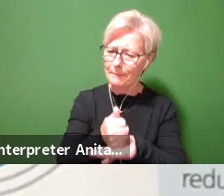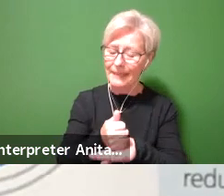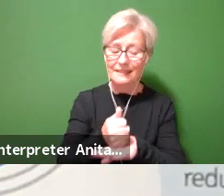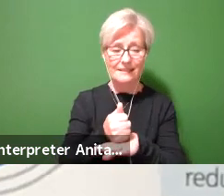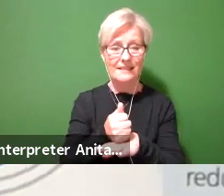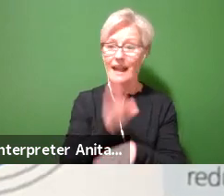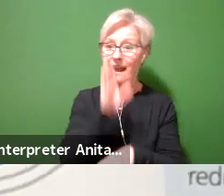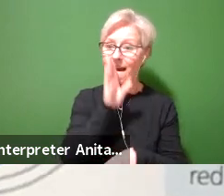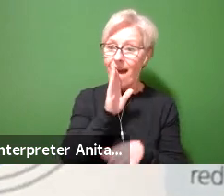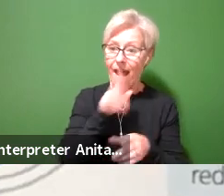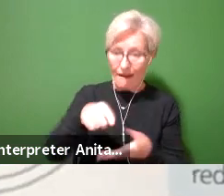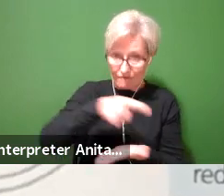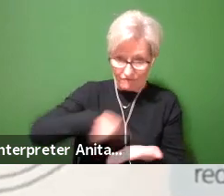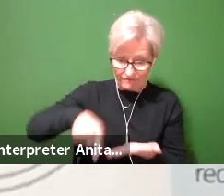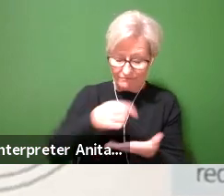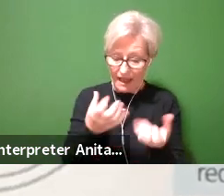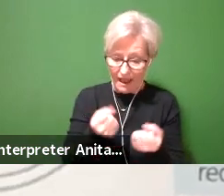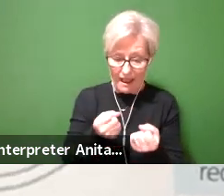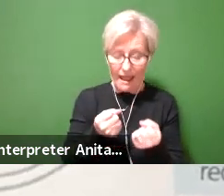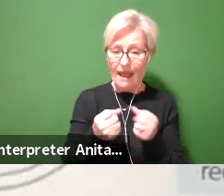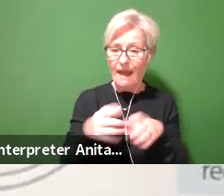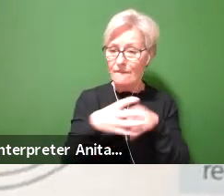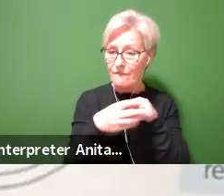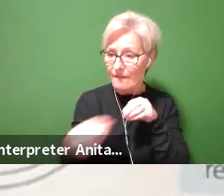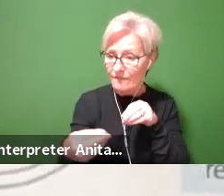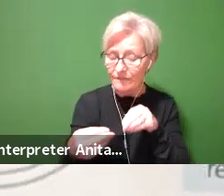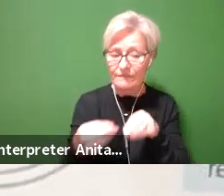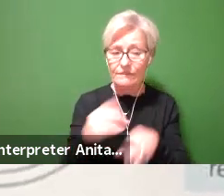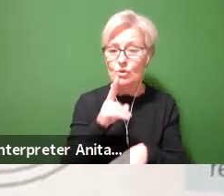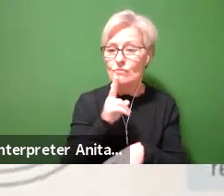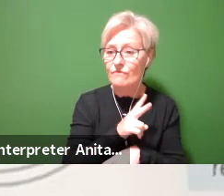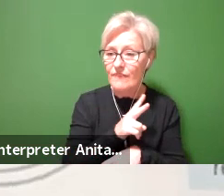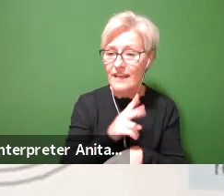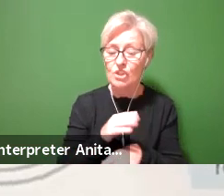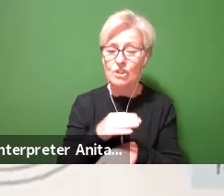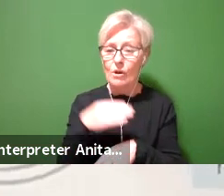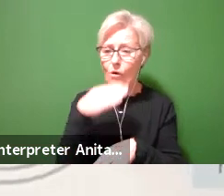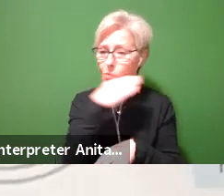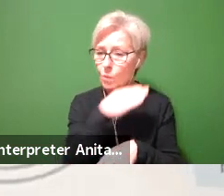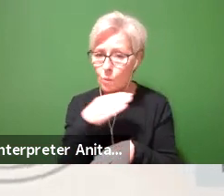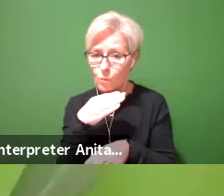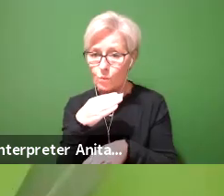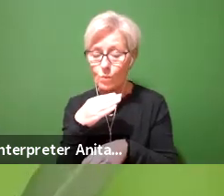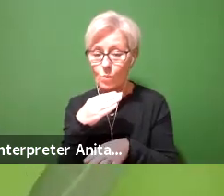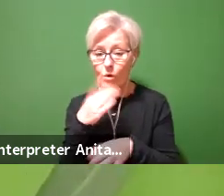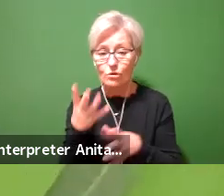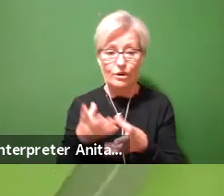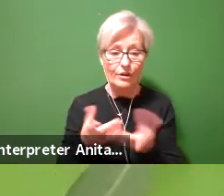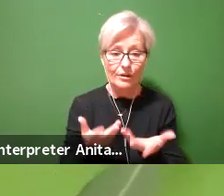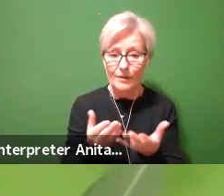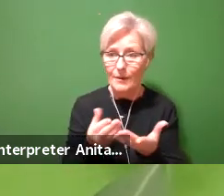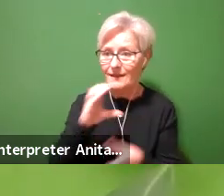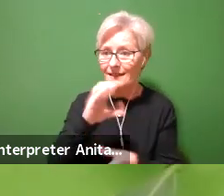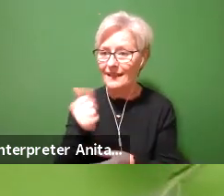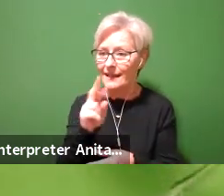fruit, a quarter with complex carbs and a quarter with a protein source. Starting your menu planning with veggies and carbohydrates before